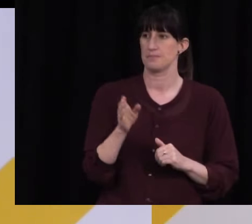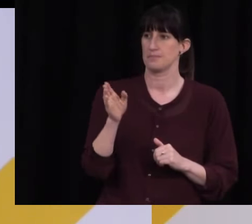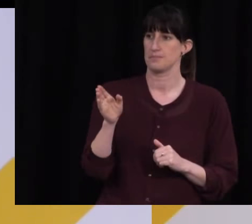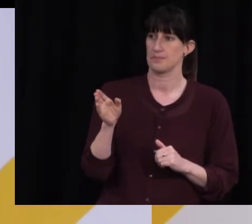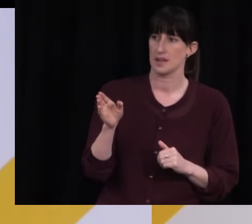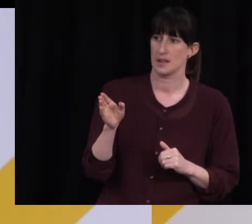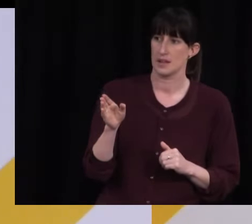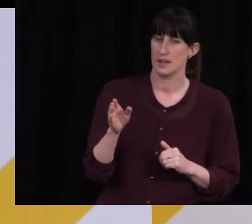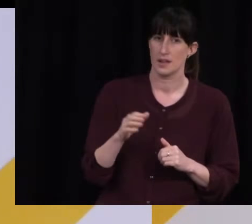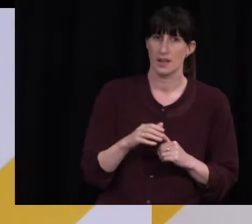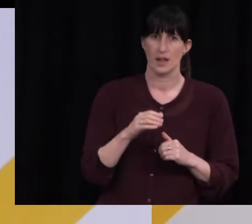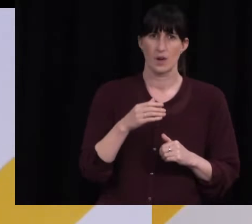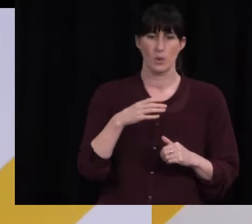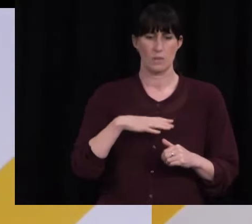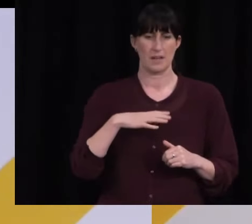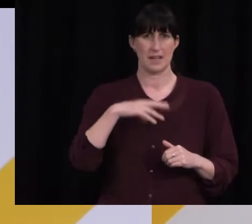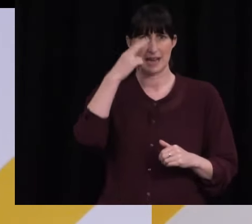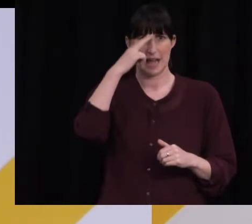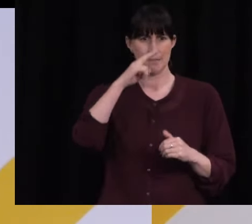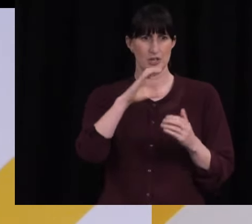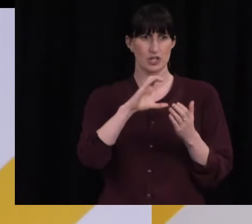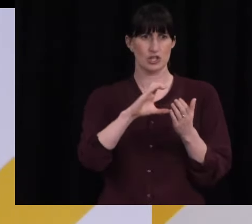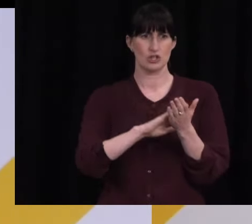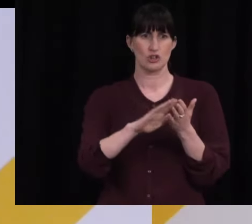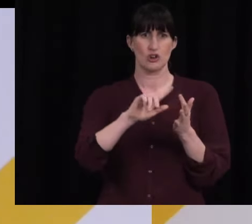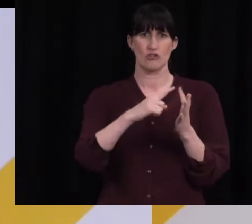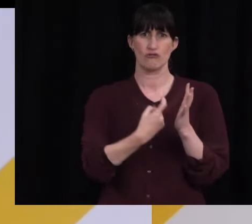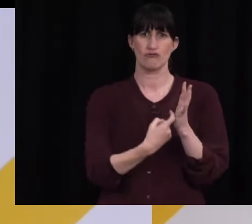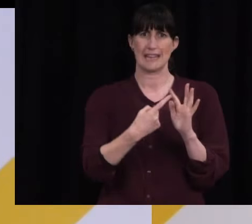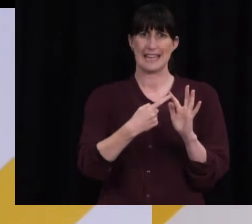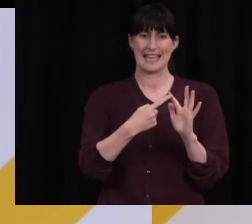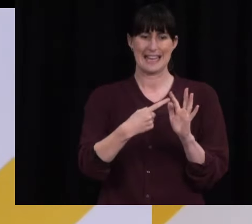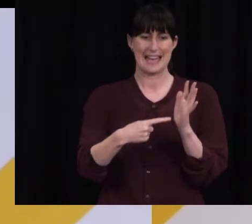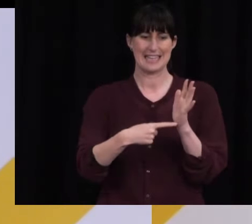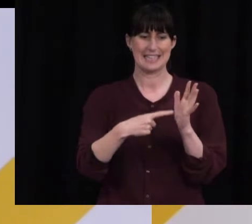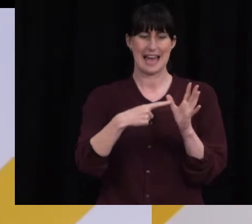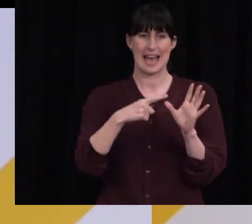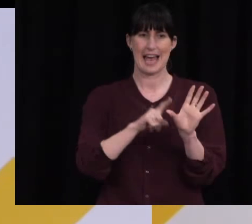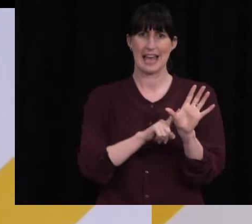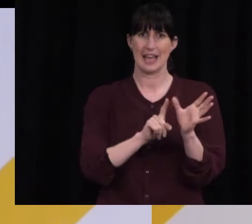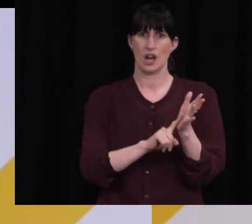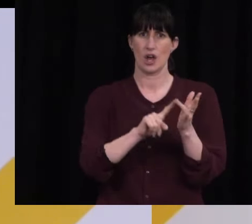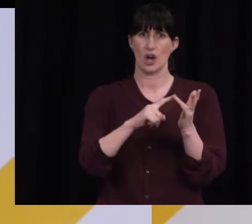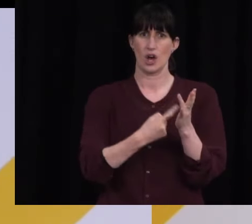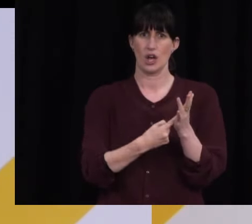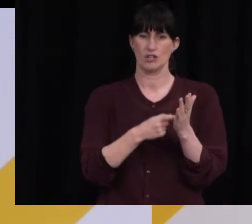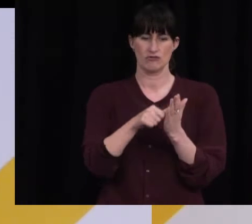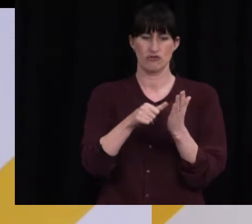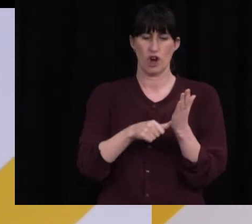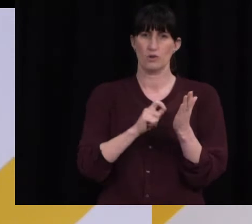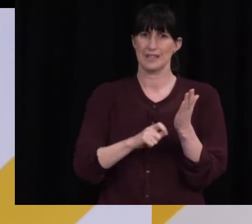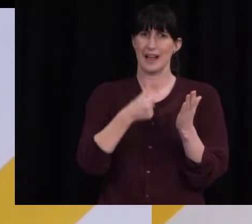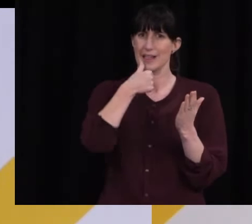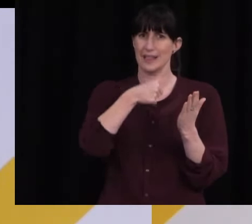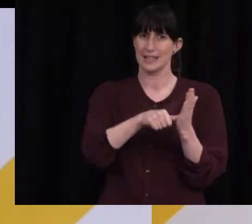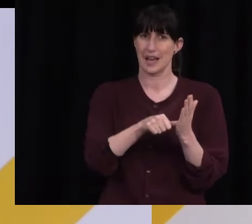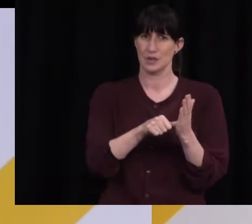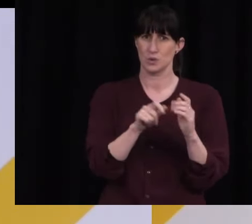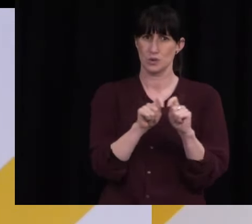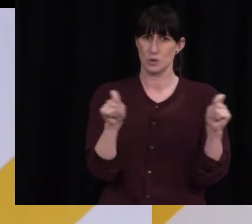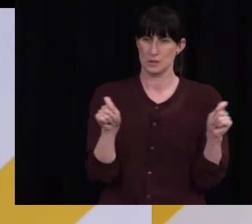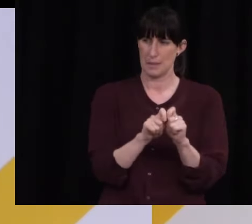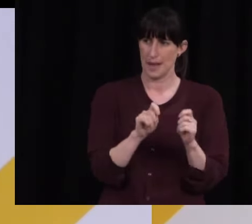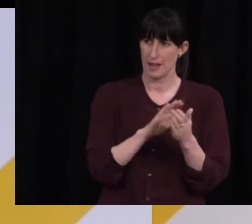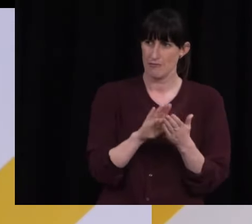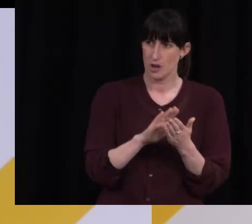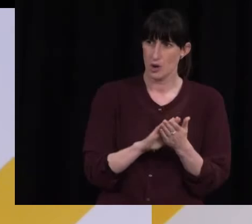put in a letter to you in the Herald about the self-isolation trial coming back. He's proposing to take a